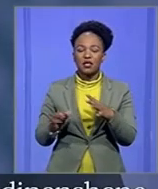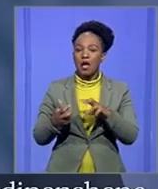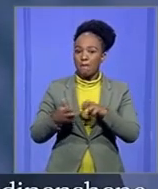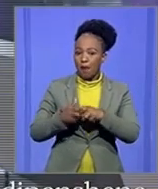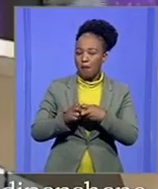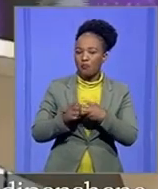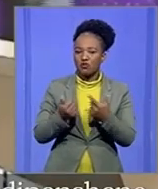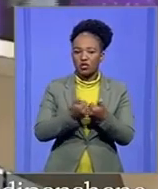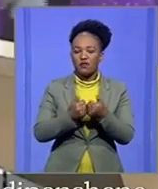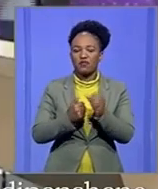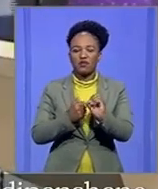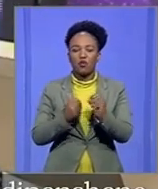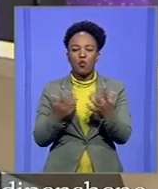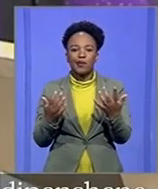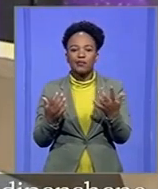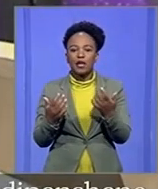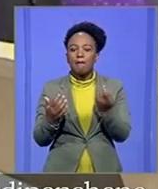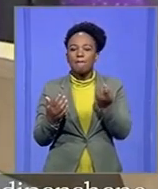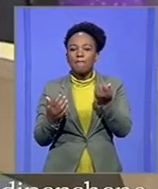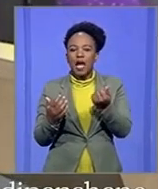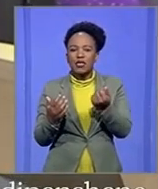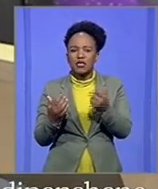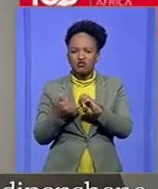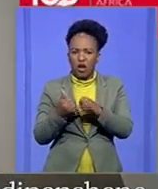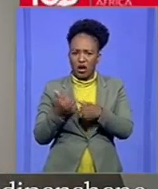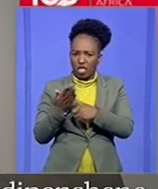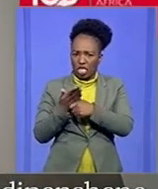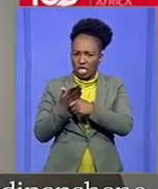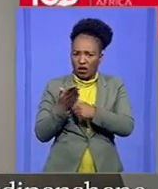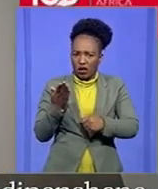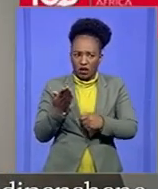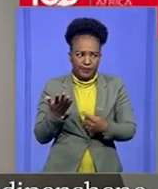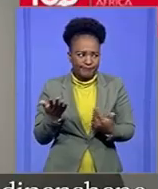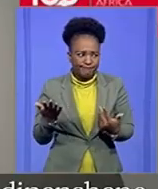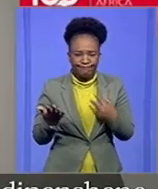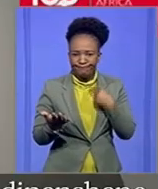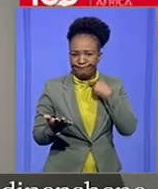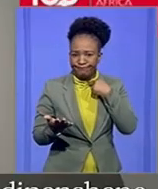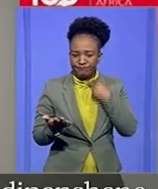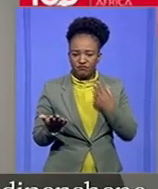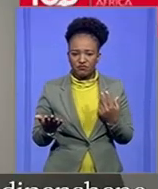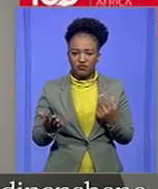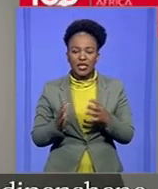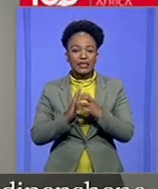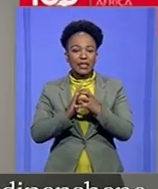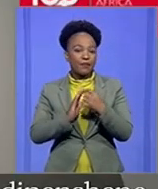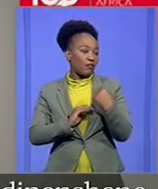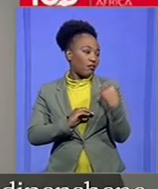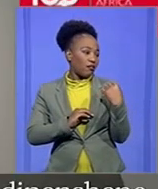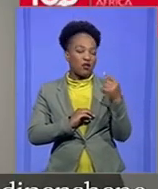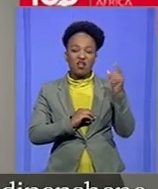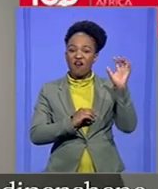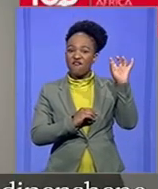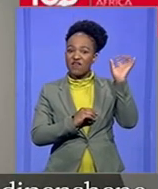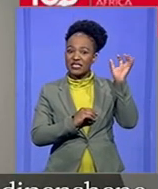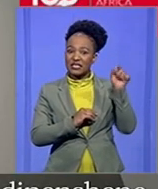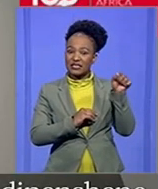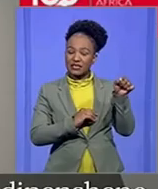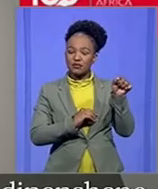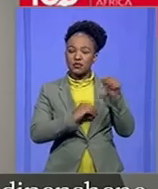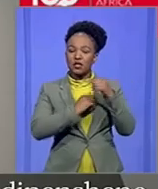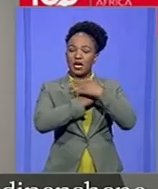matla ha le ka ho hula tjhelete ya matlole. An instance in the Free State we saw in December where a retirement